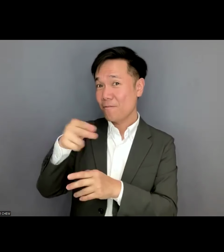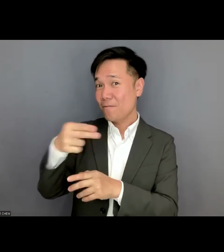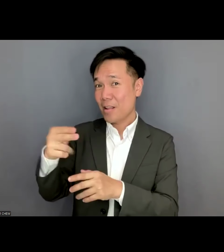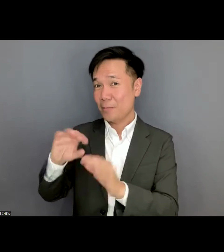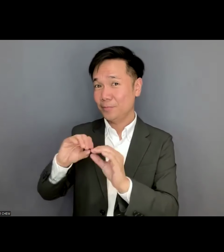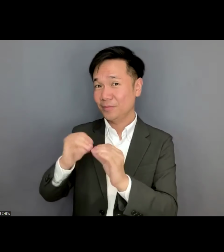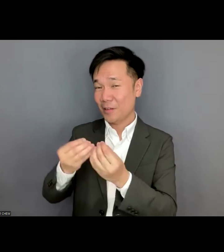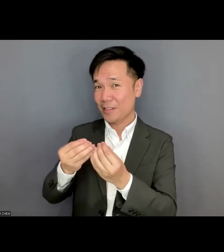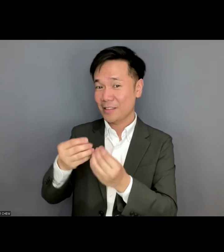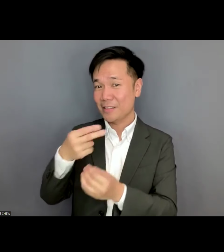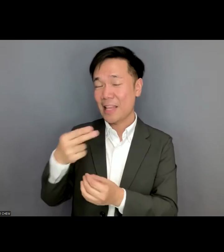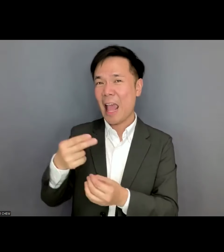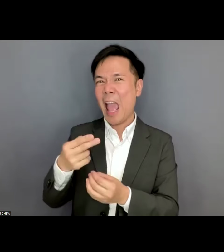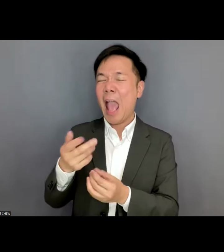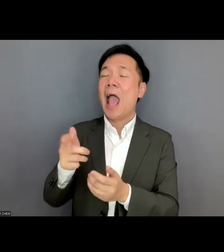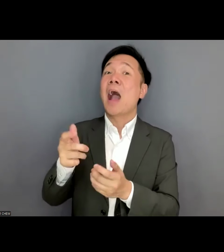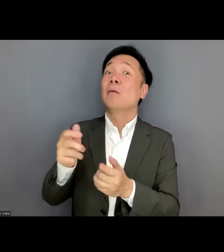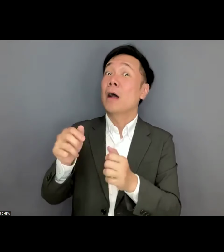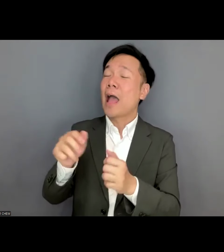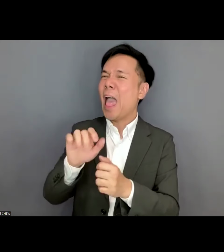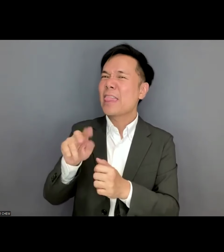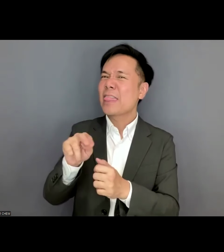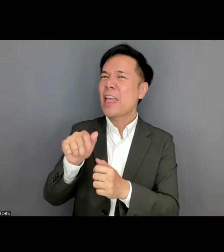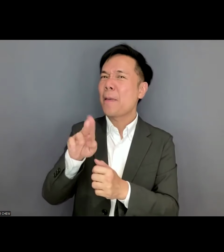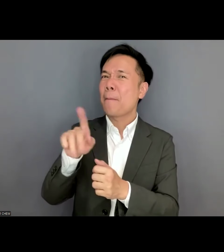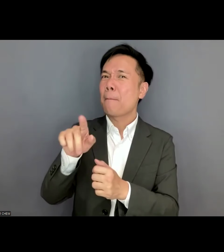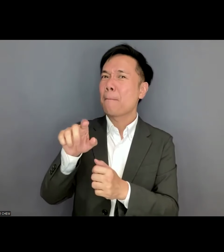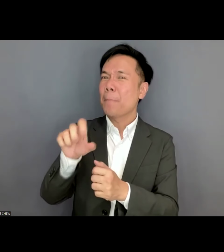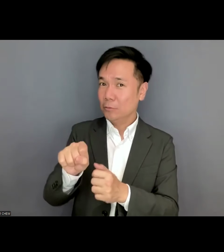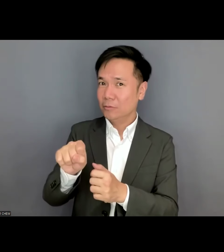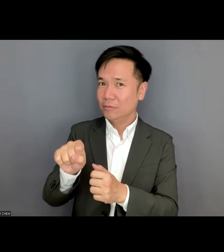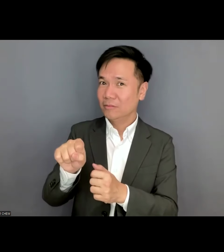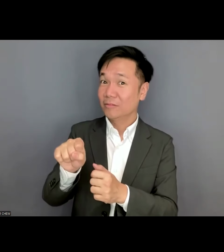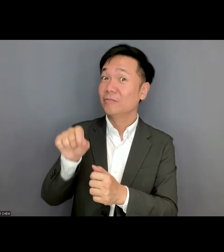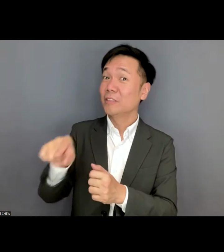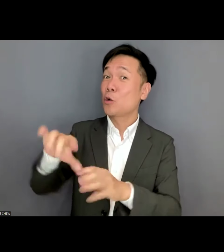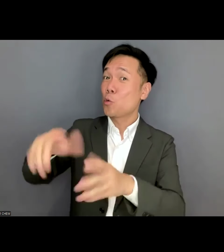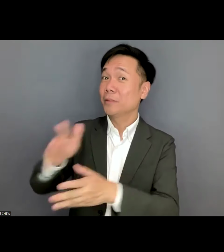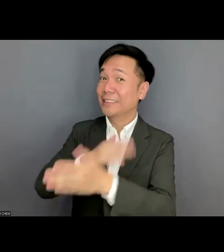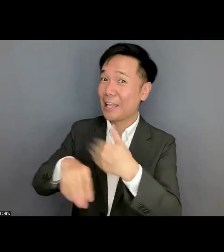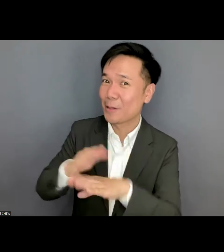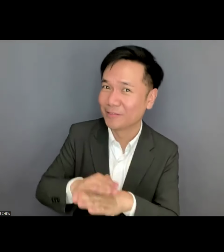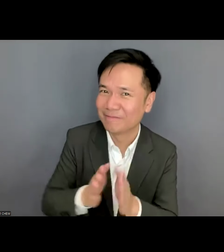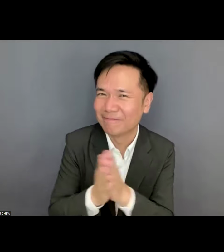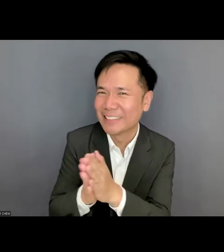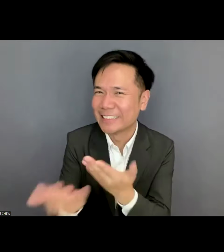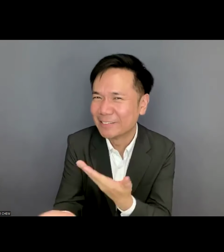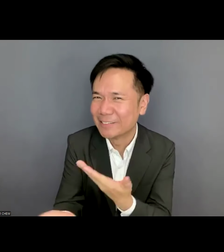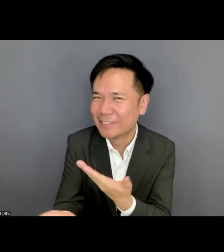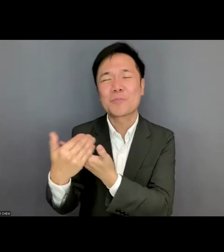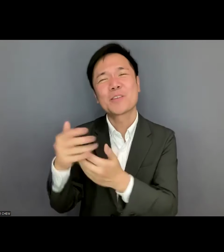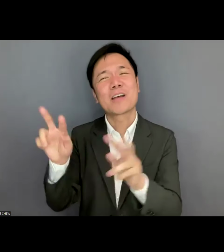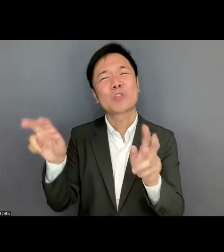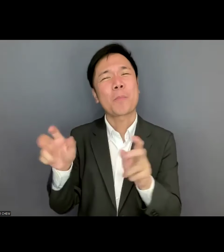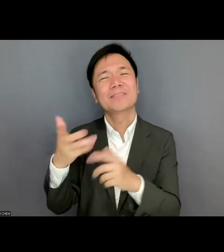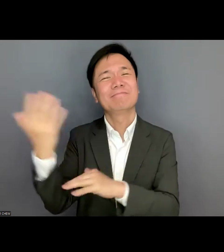the Disable Action. So please take it away for this participatory session to really